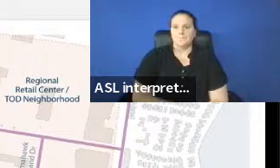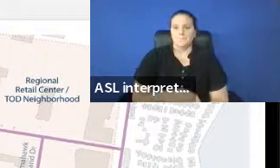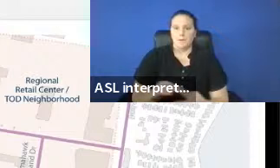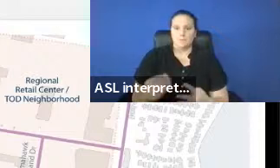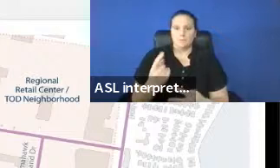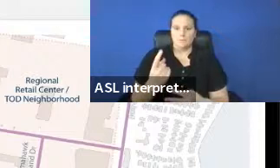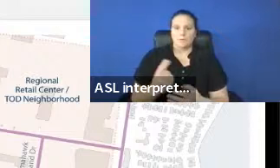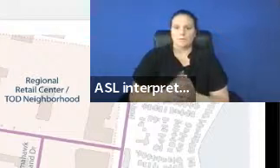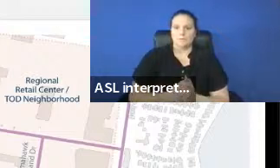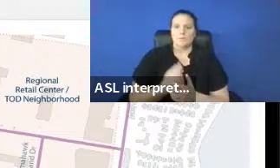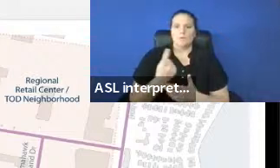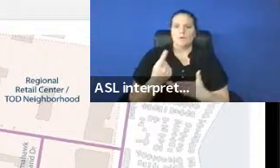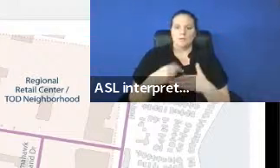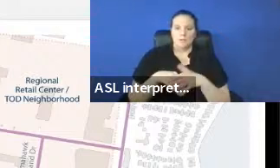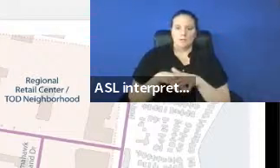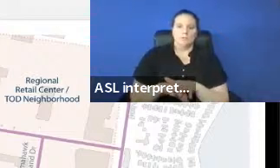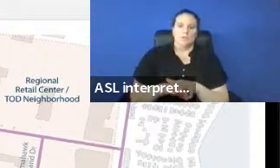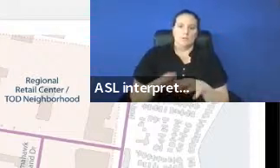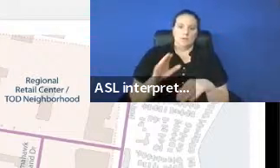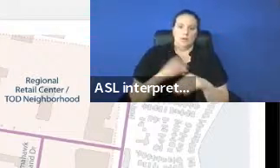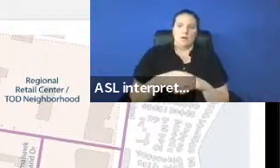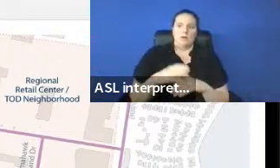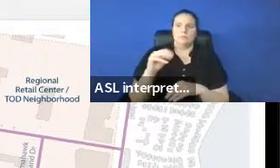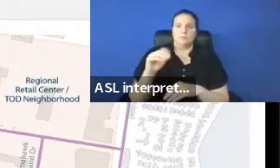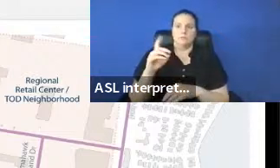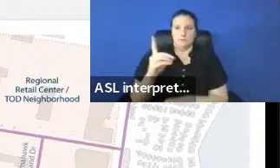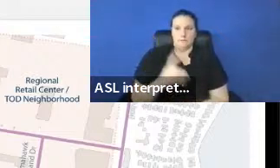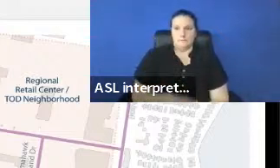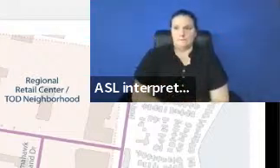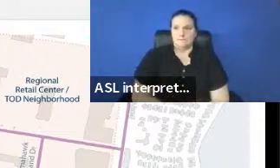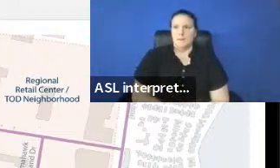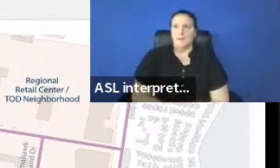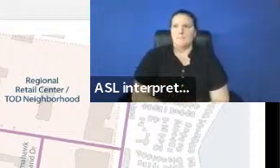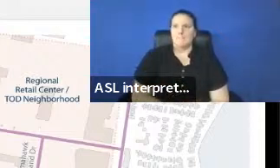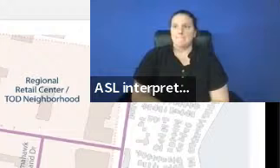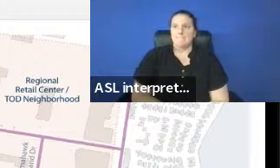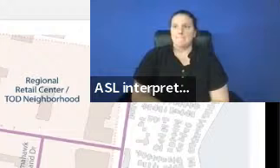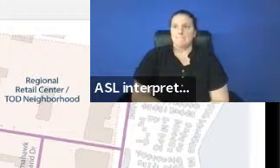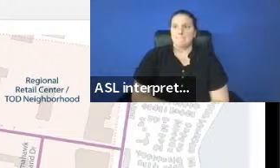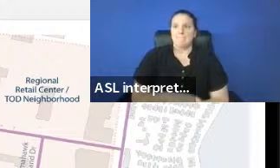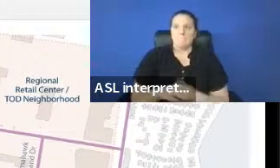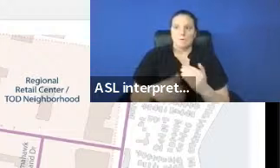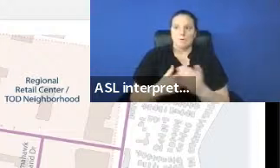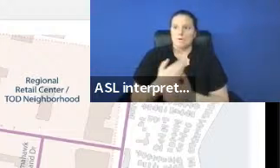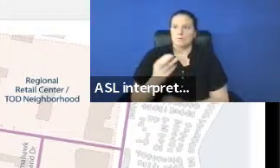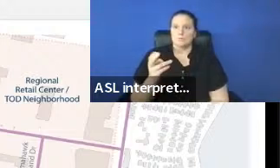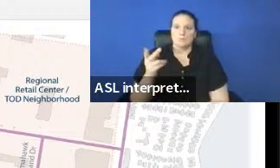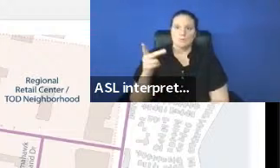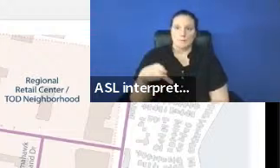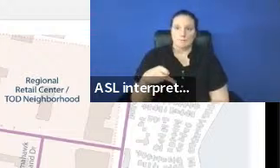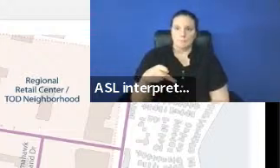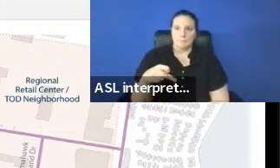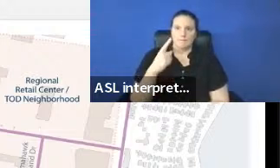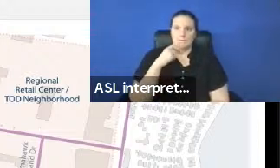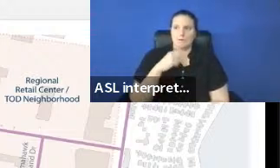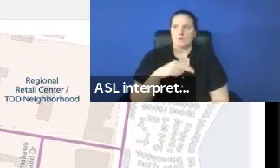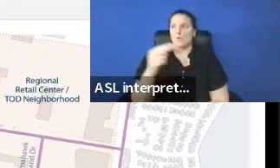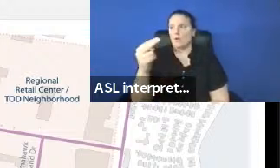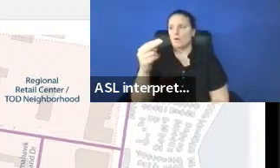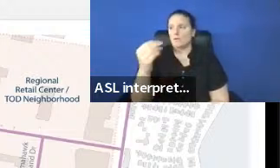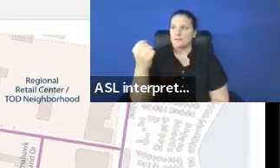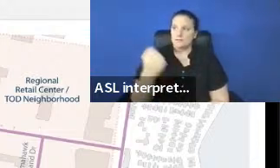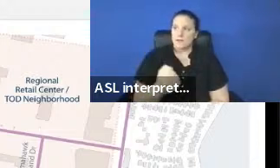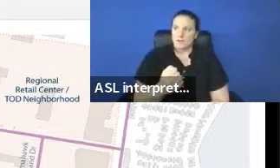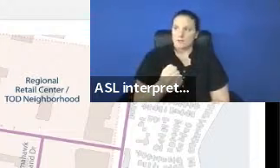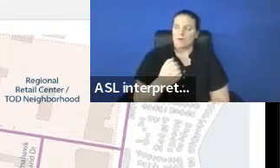one interchange on Marine Drive, which means that all the ramps for northbound and southbound traffic